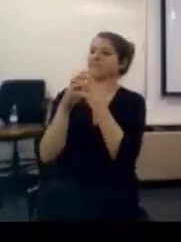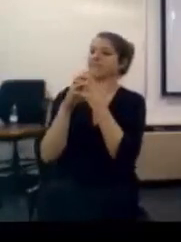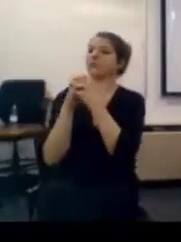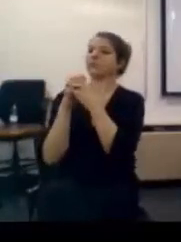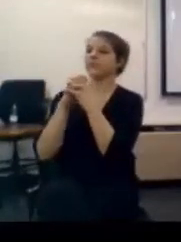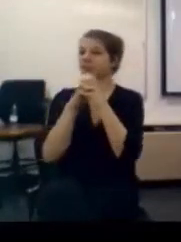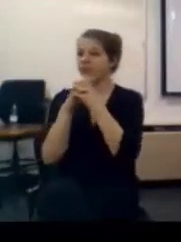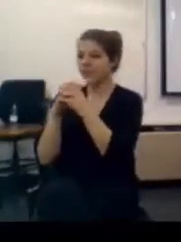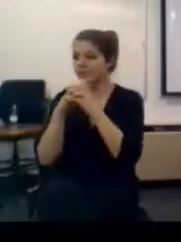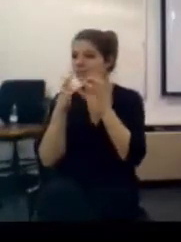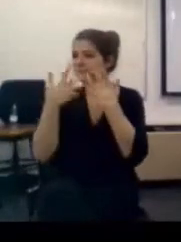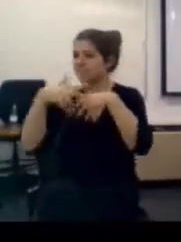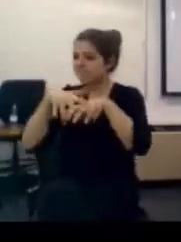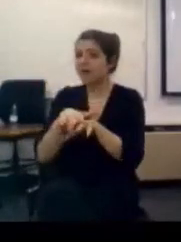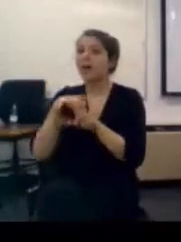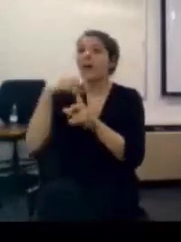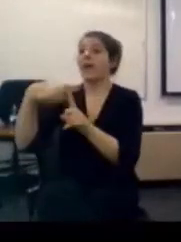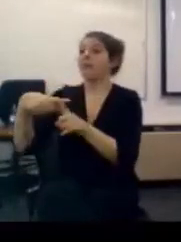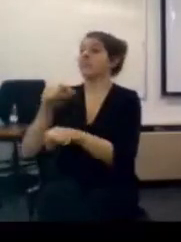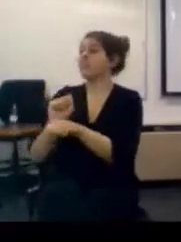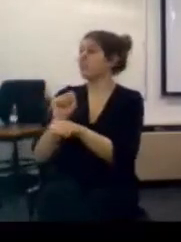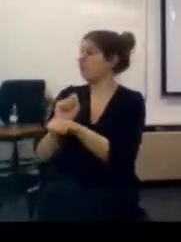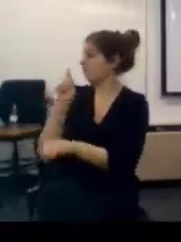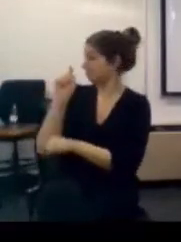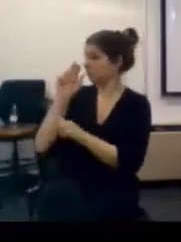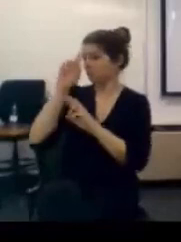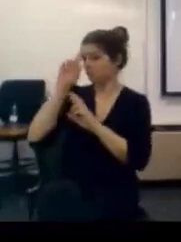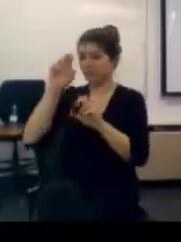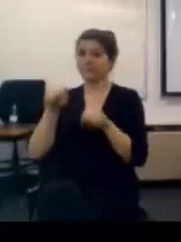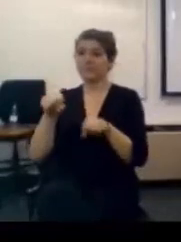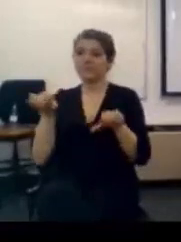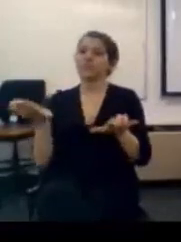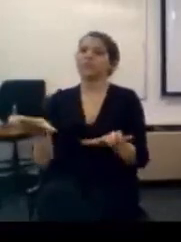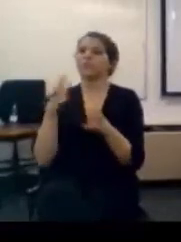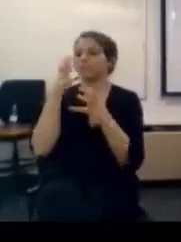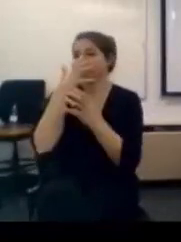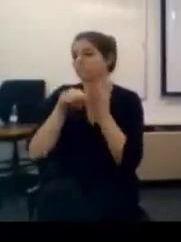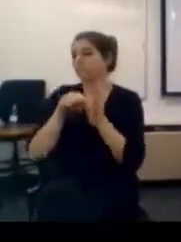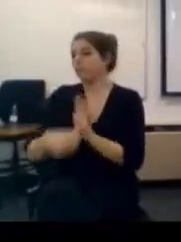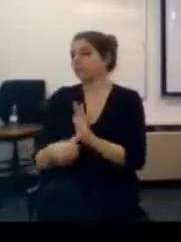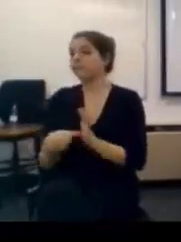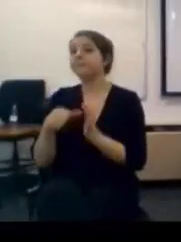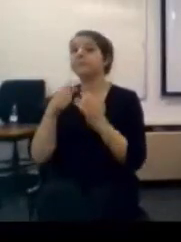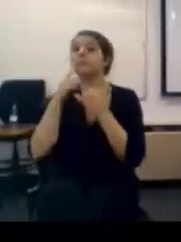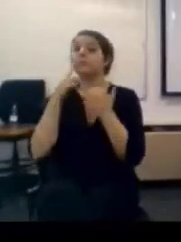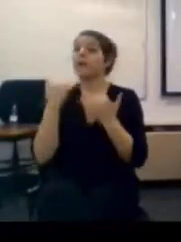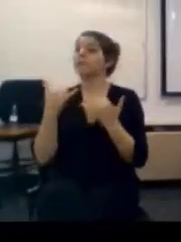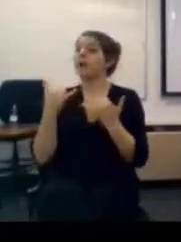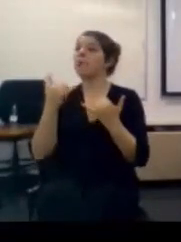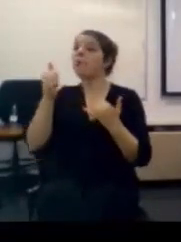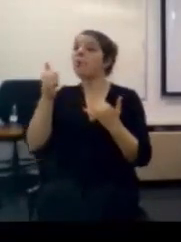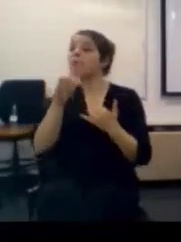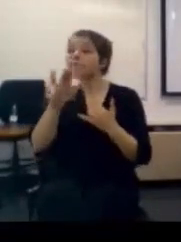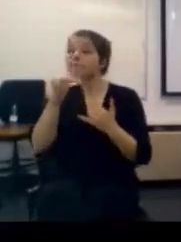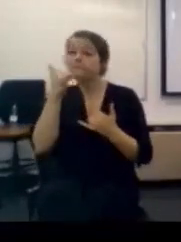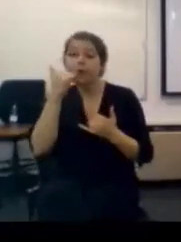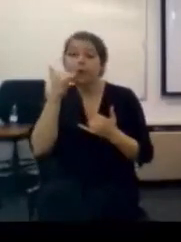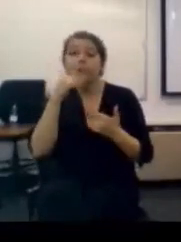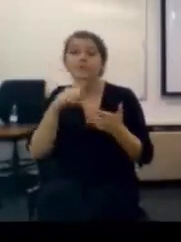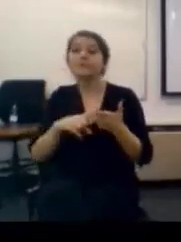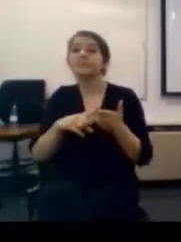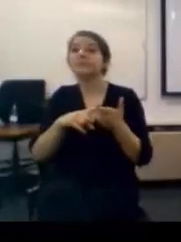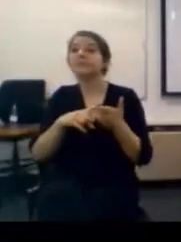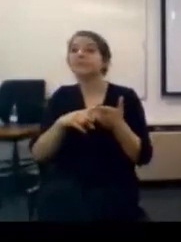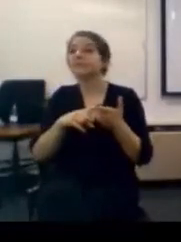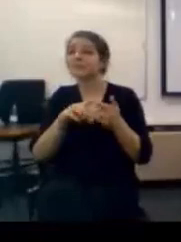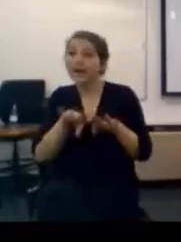internet intersectionality, and the work that Respectability is doing. At this time, we ask that